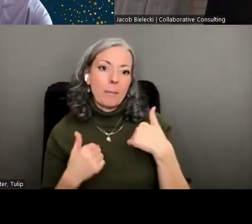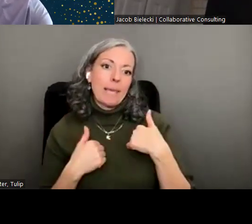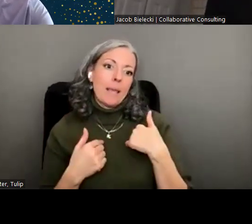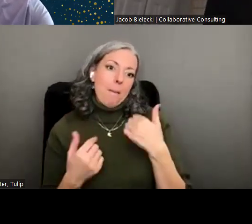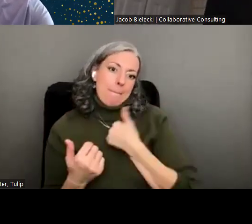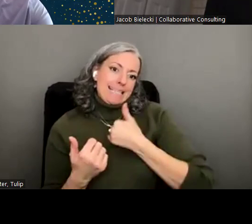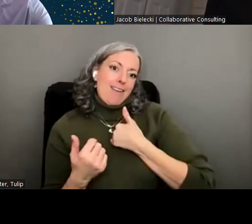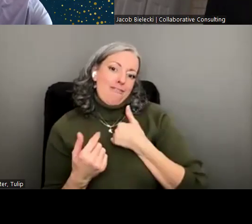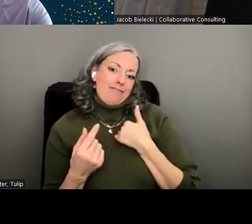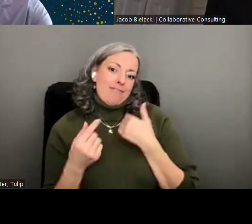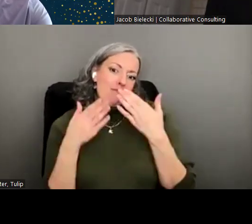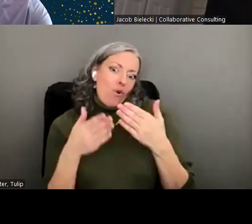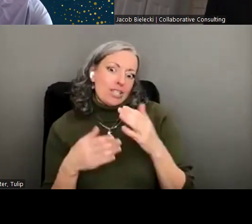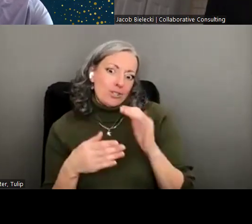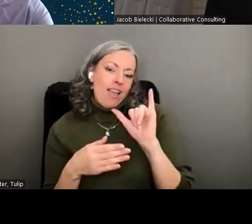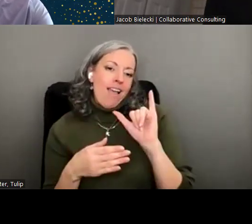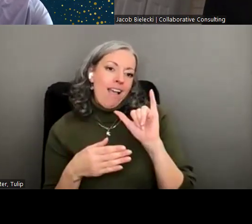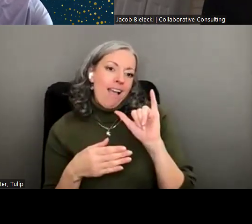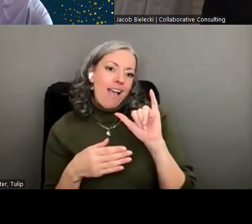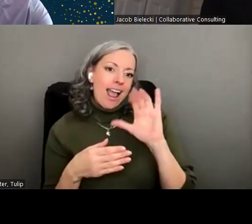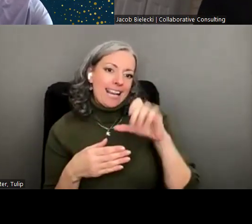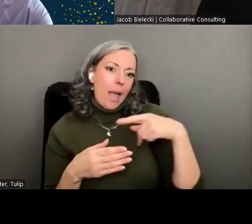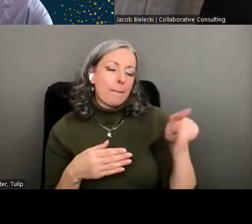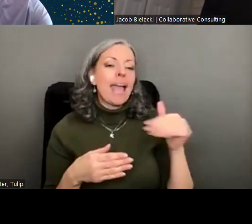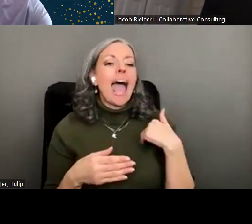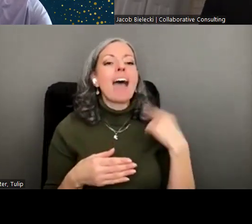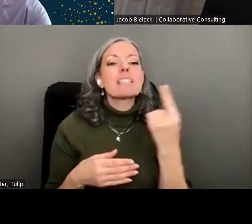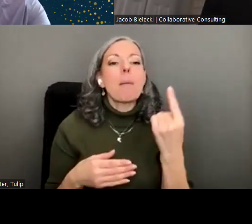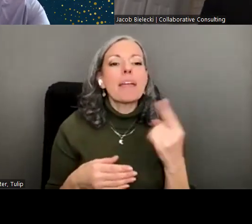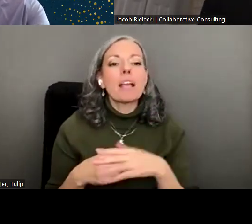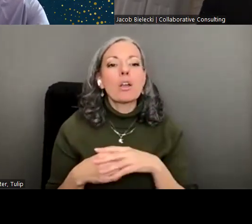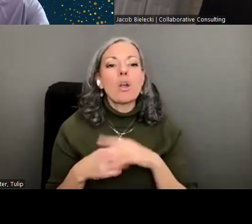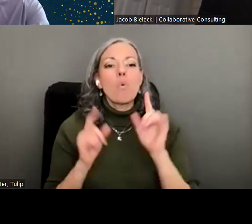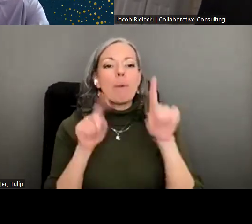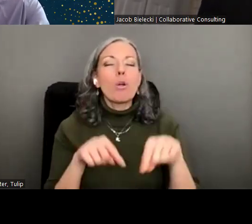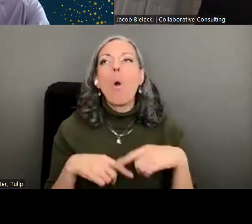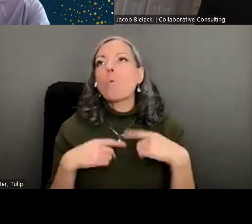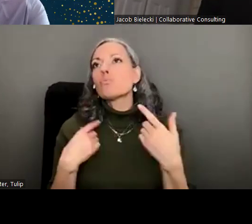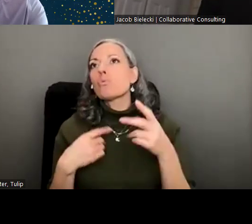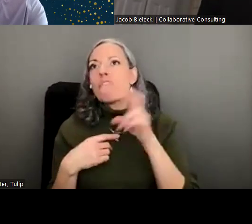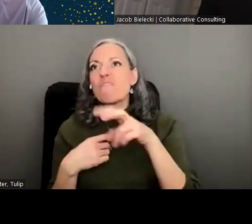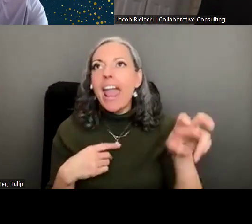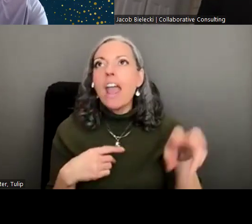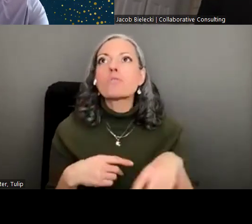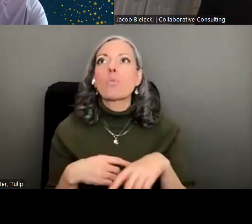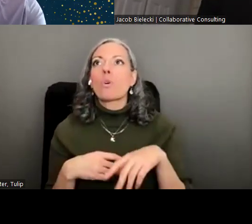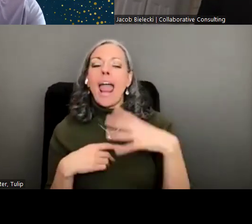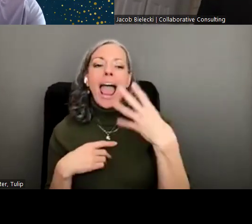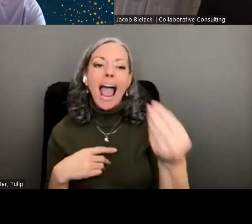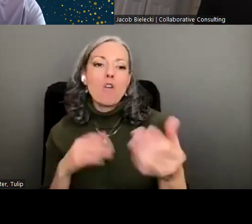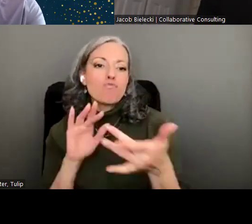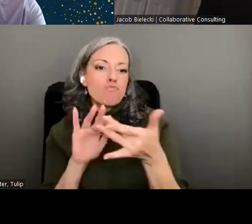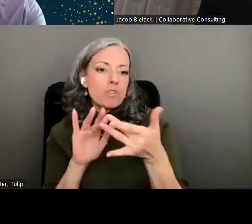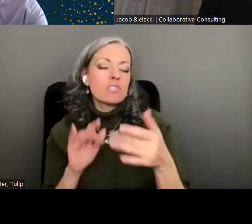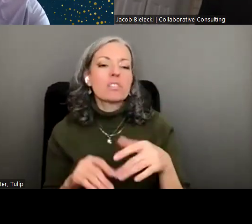HICAP, have something to disseminate when we go to health fairs, when we do outreach. So that's a